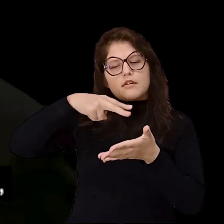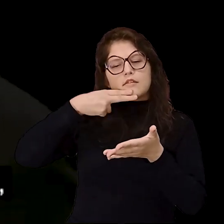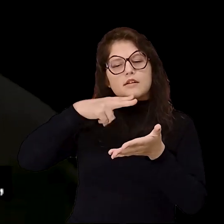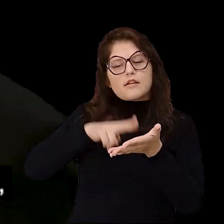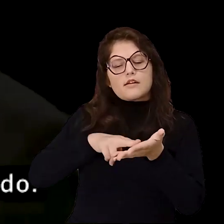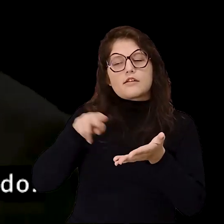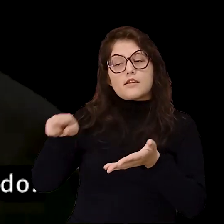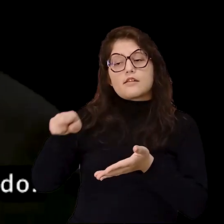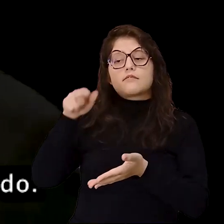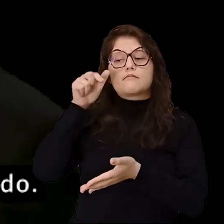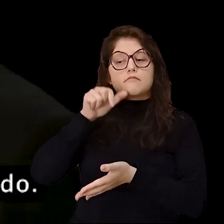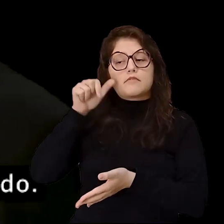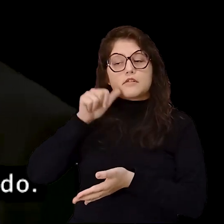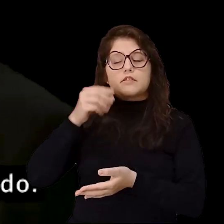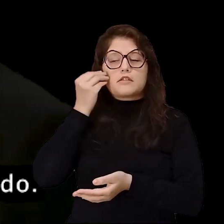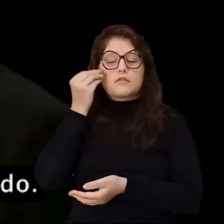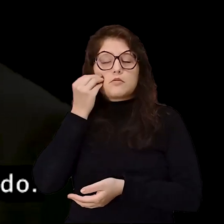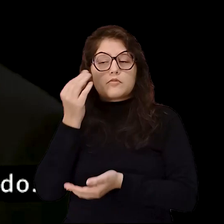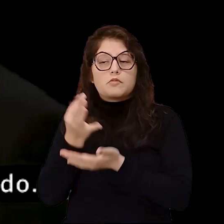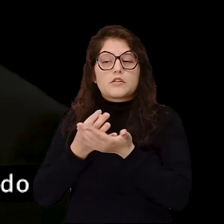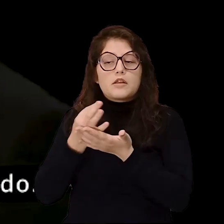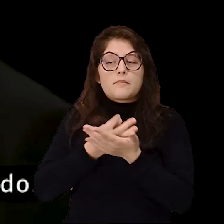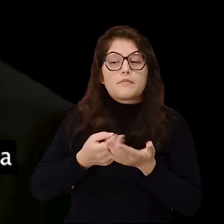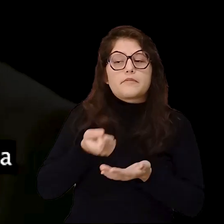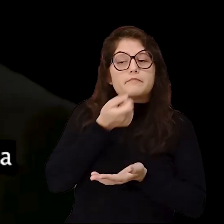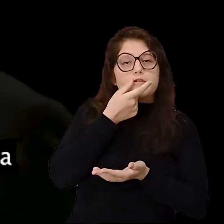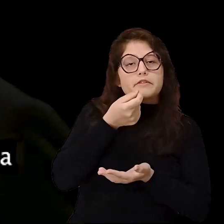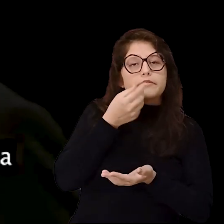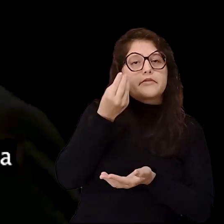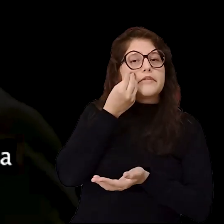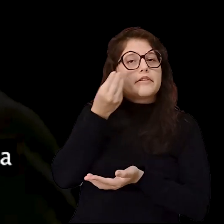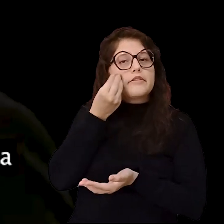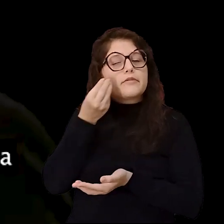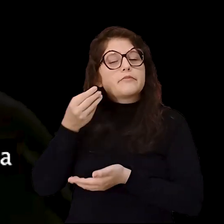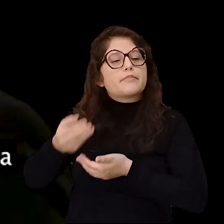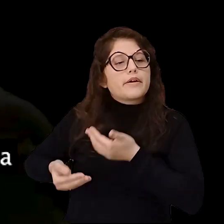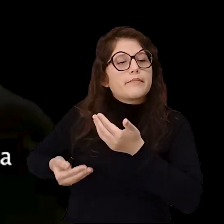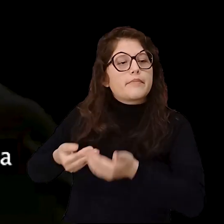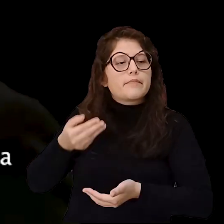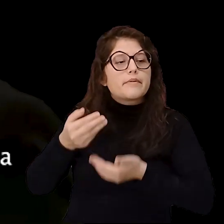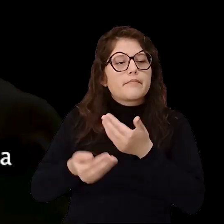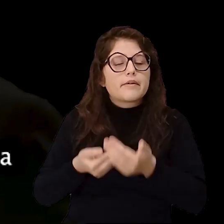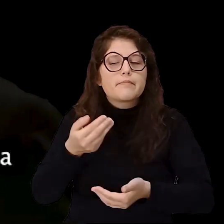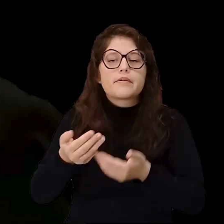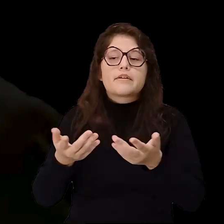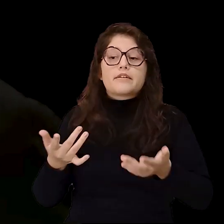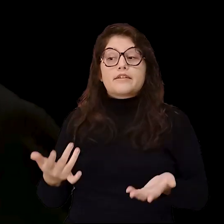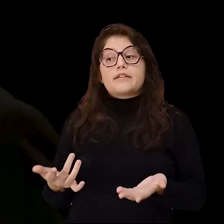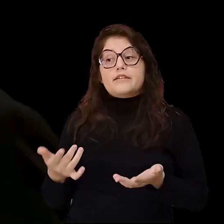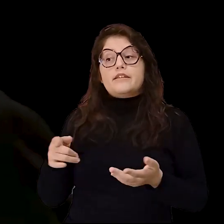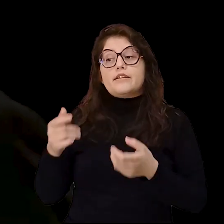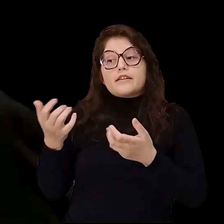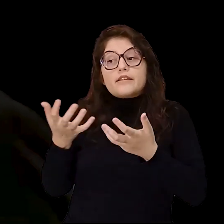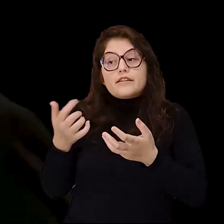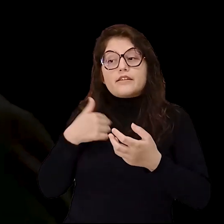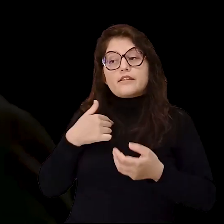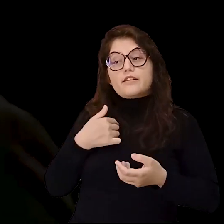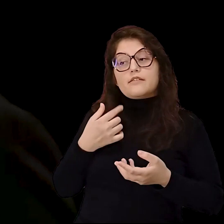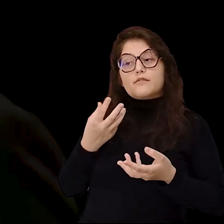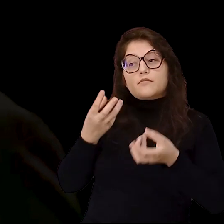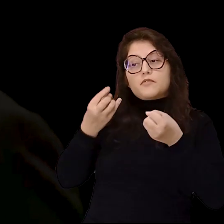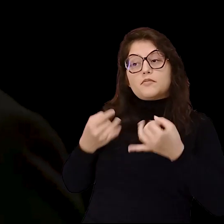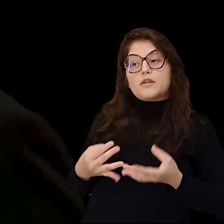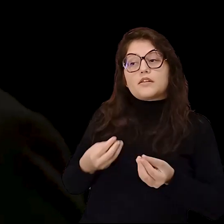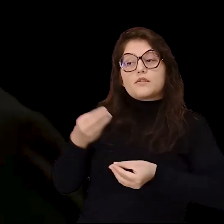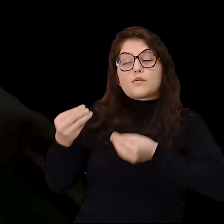tried therapy, she had tried medication, she had tried pretty much everything, and she had found a solution and hoped I would tell the world. And that was making